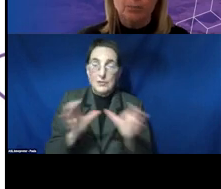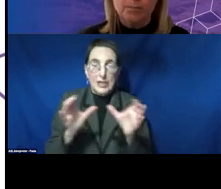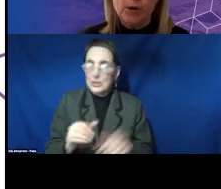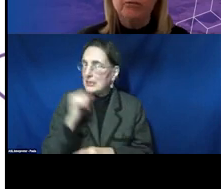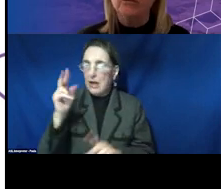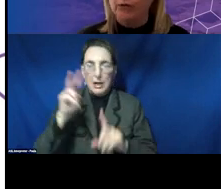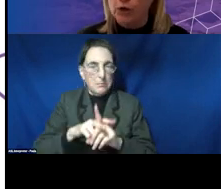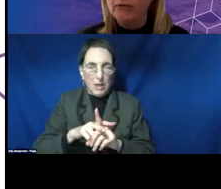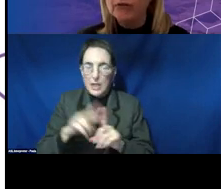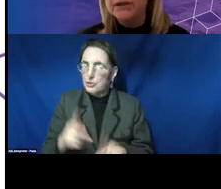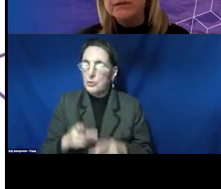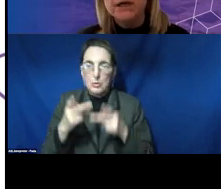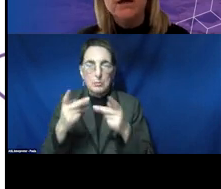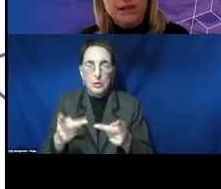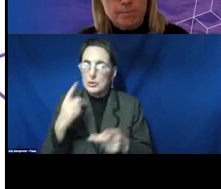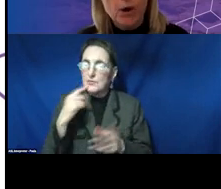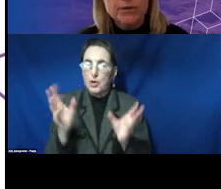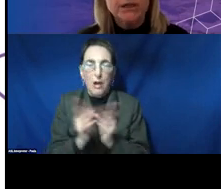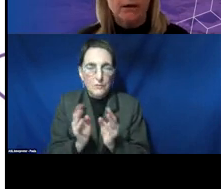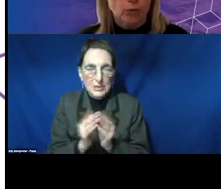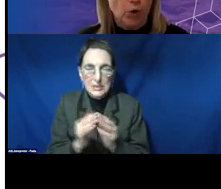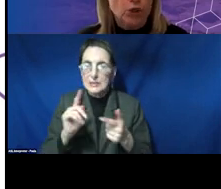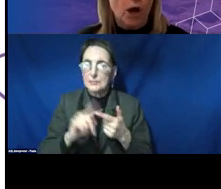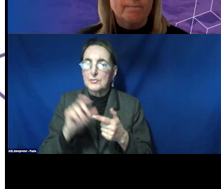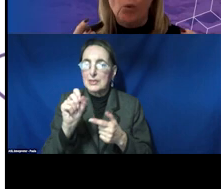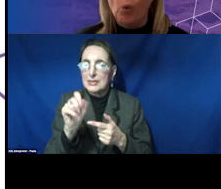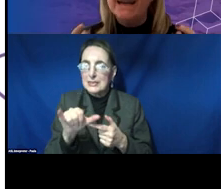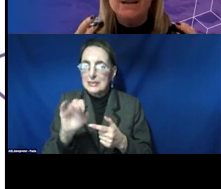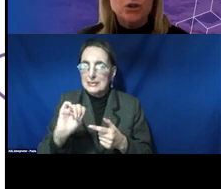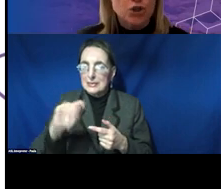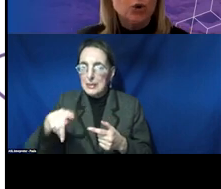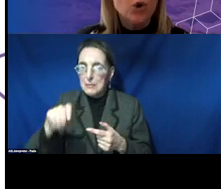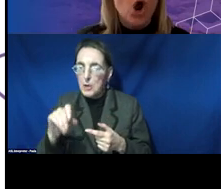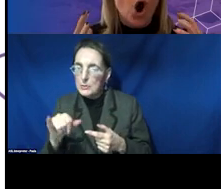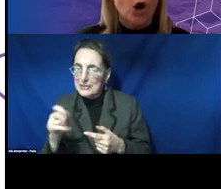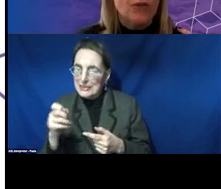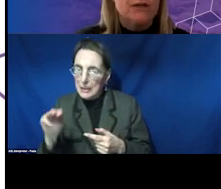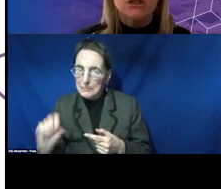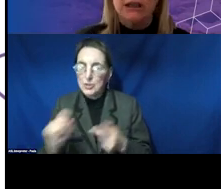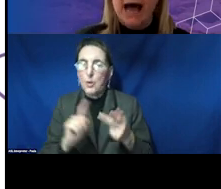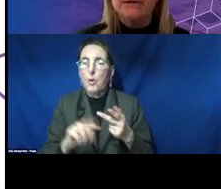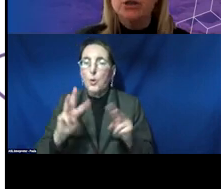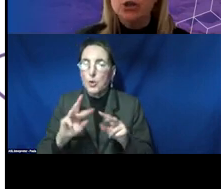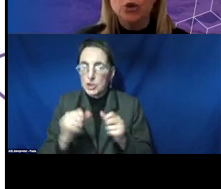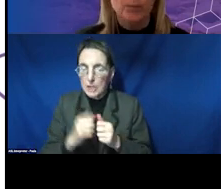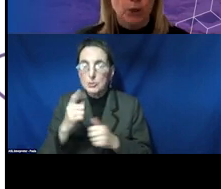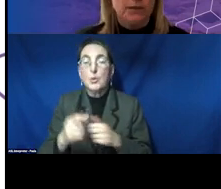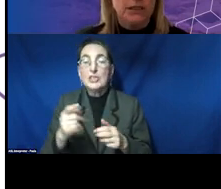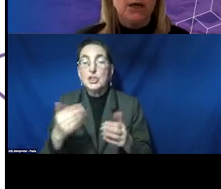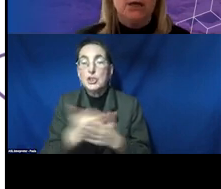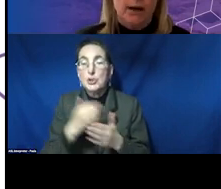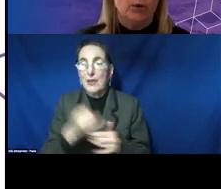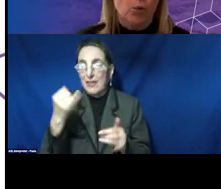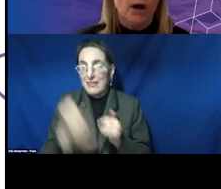apply to proposals for conferences, symposia, and workshop. What is new are these last two